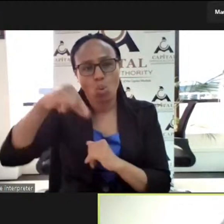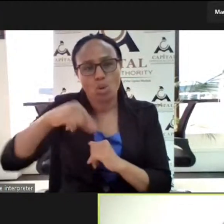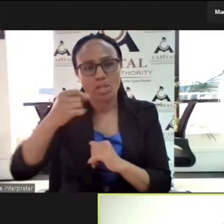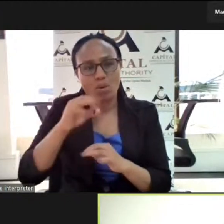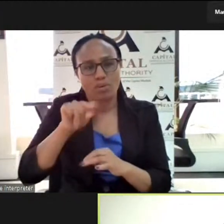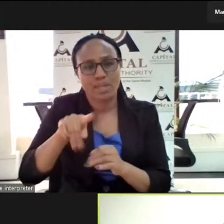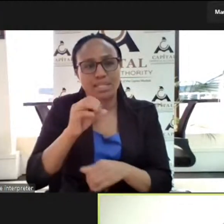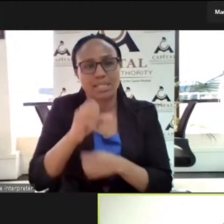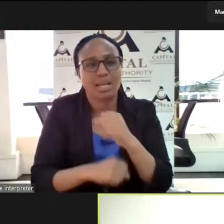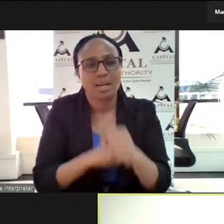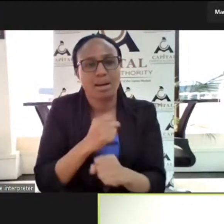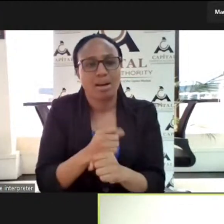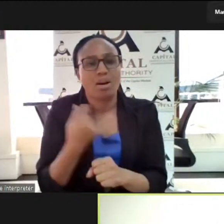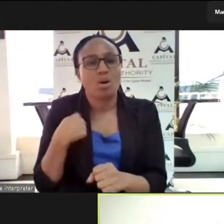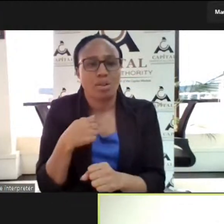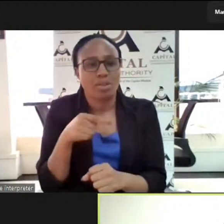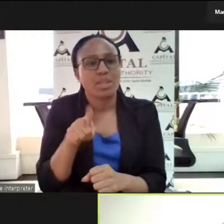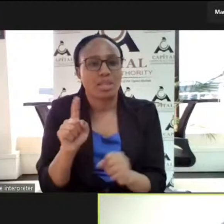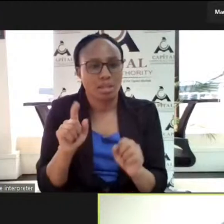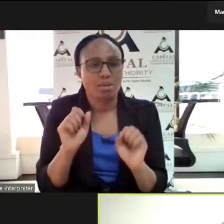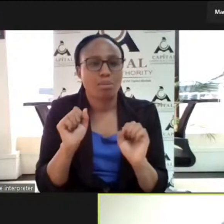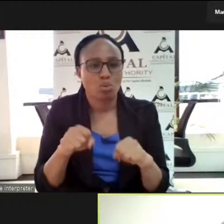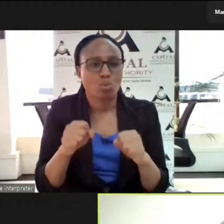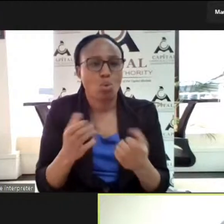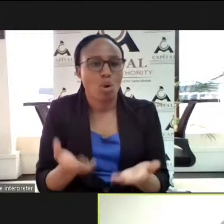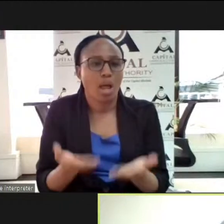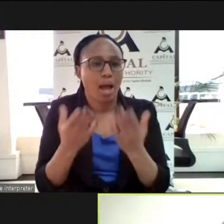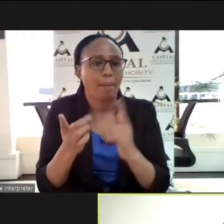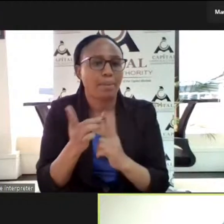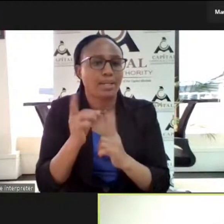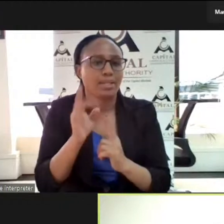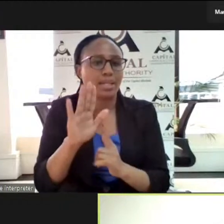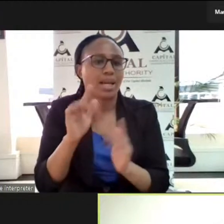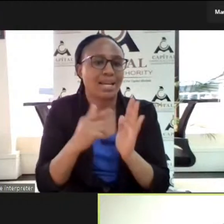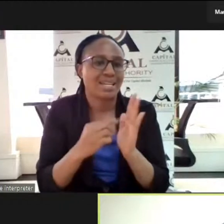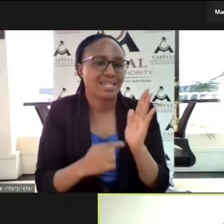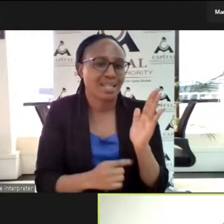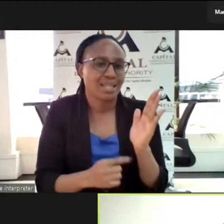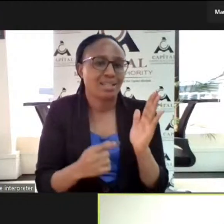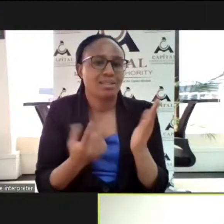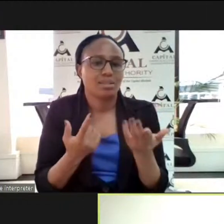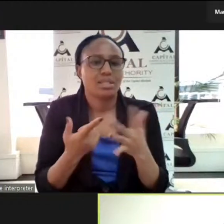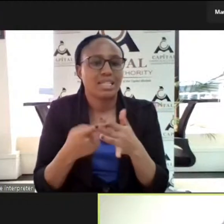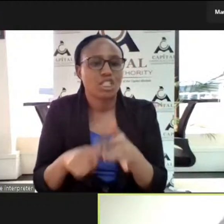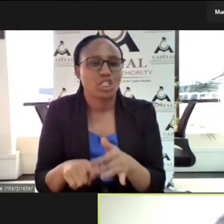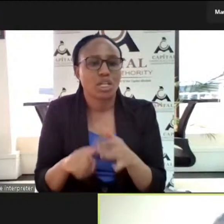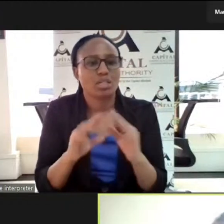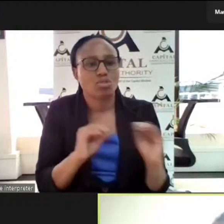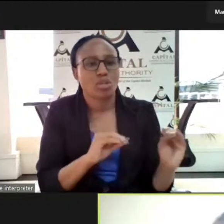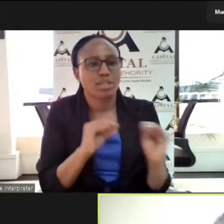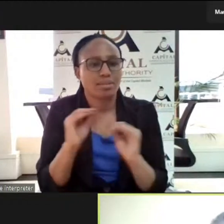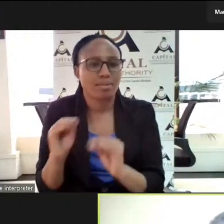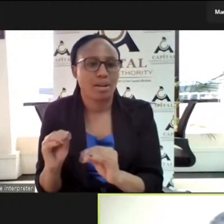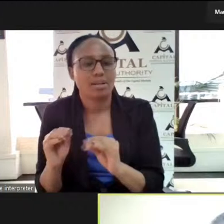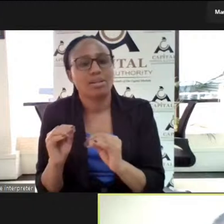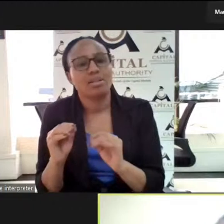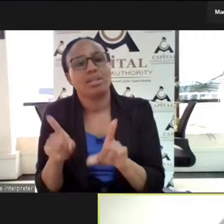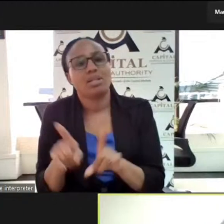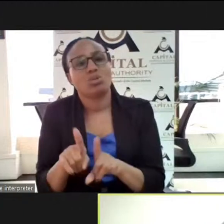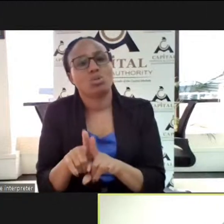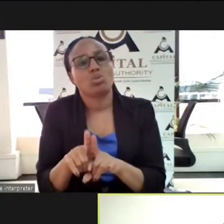they'll be able to update their details, they'll be able to initiate transfers, and also